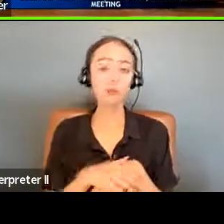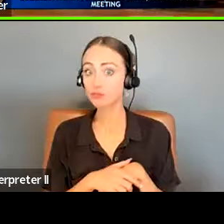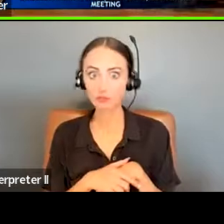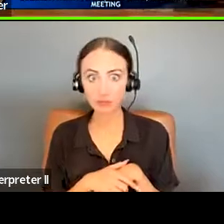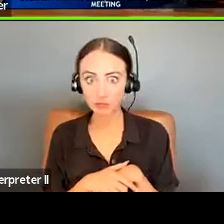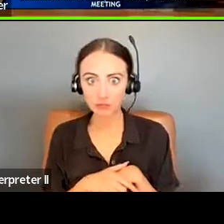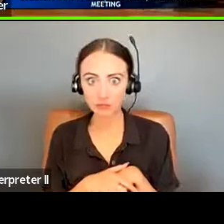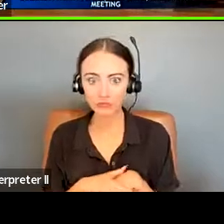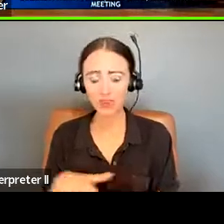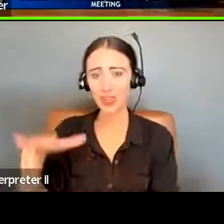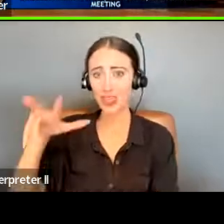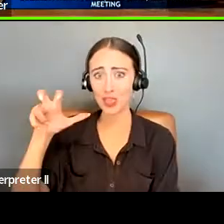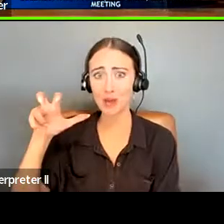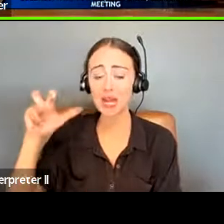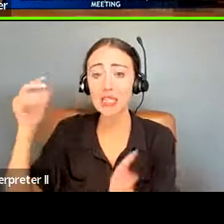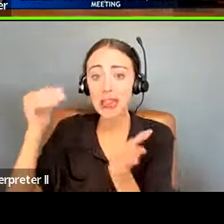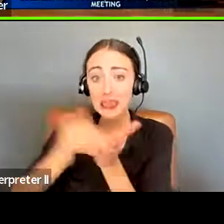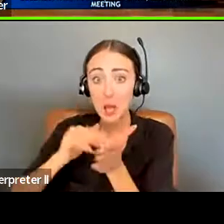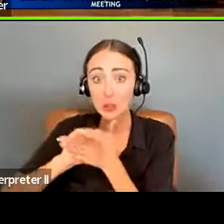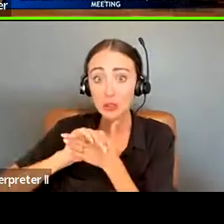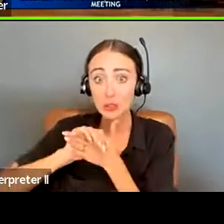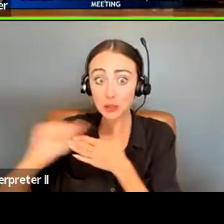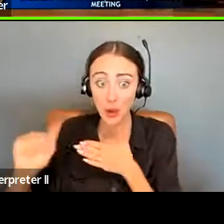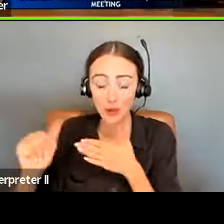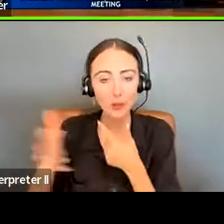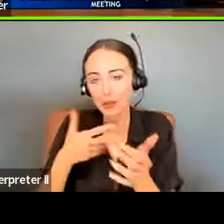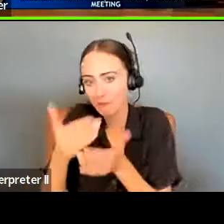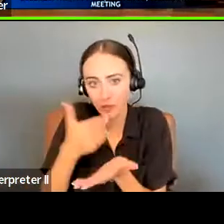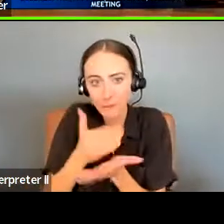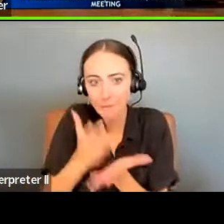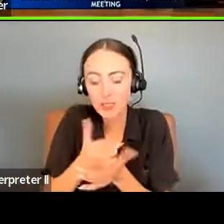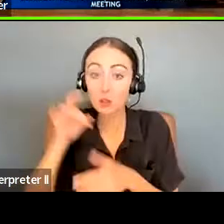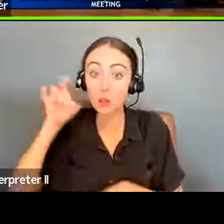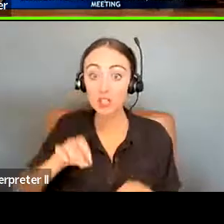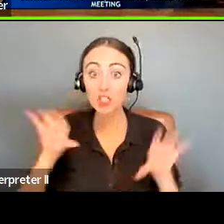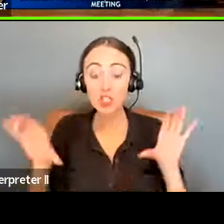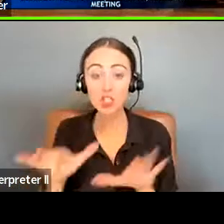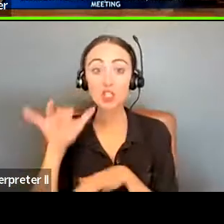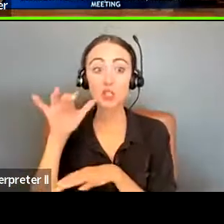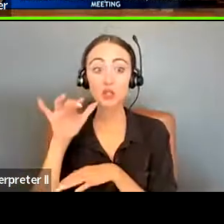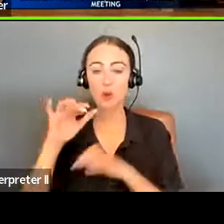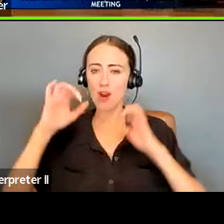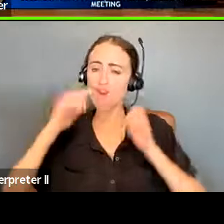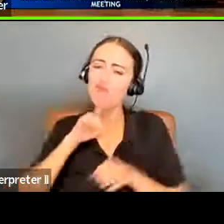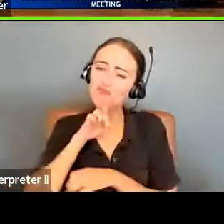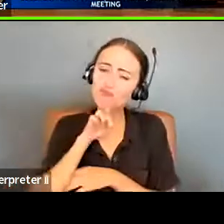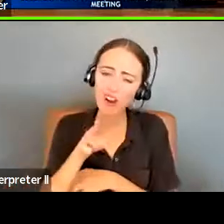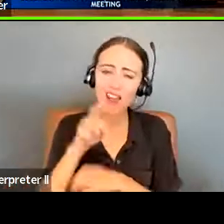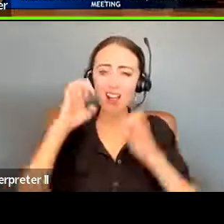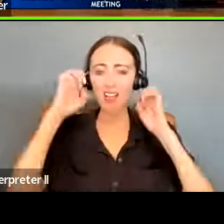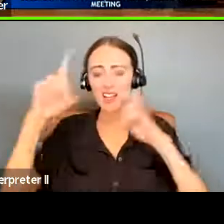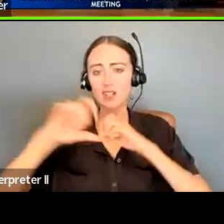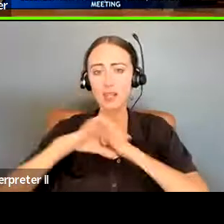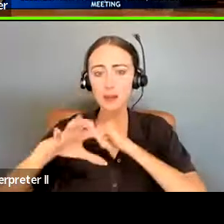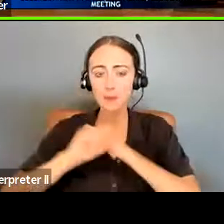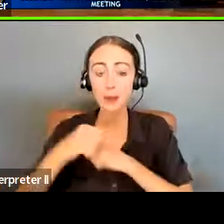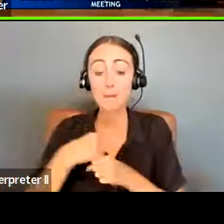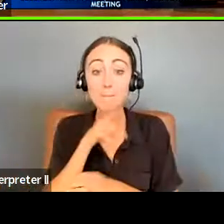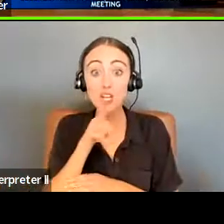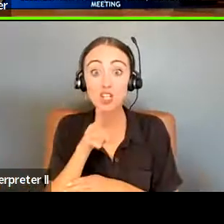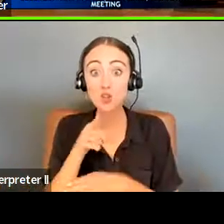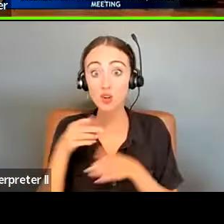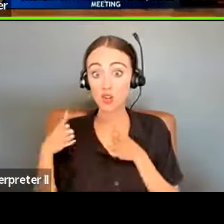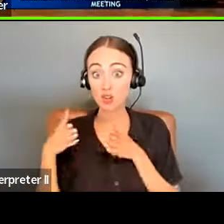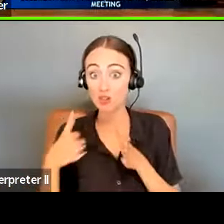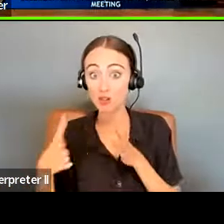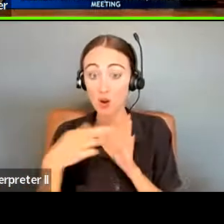of $300,000 or whatever is budgeted. We got to do a real education campaign, make sure the rules of the road are